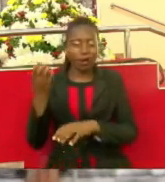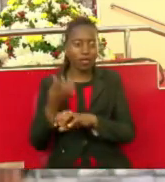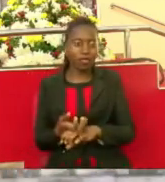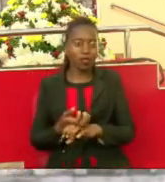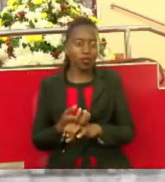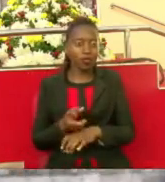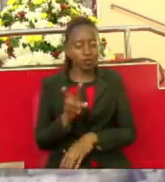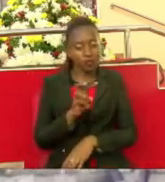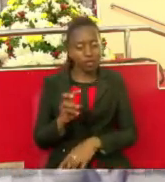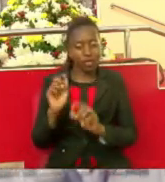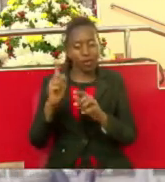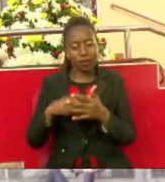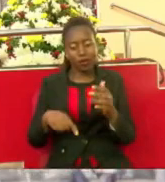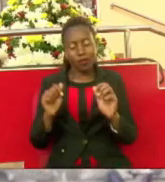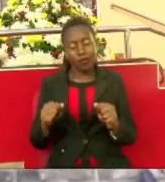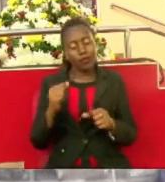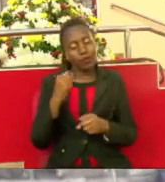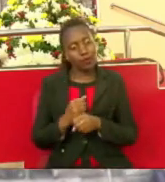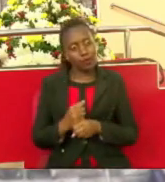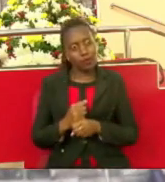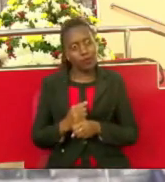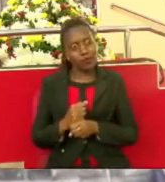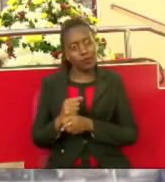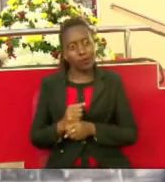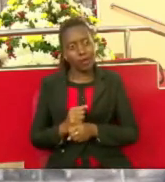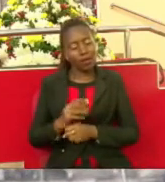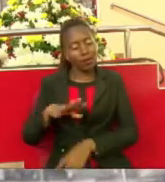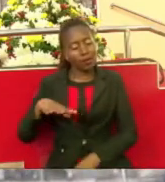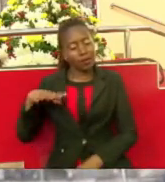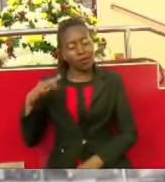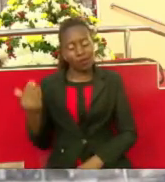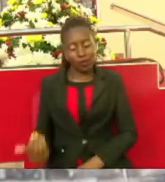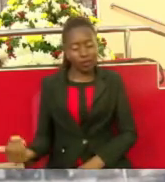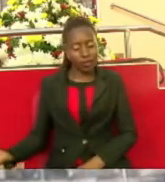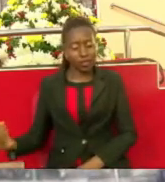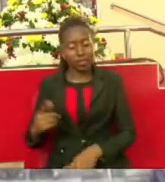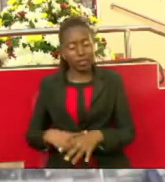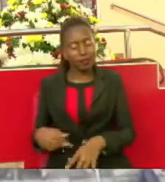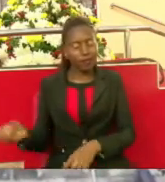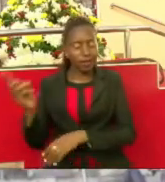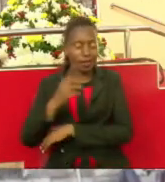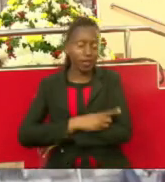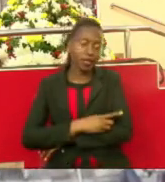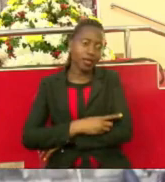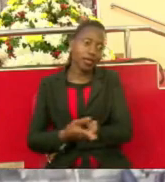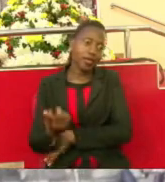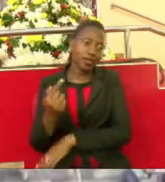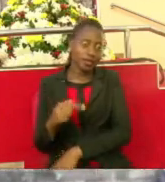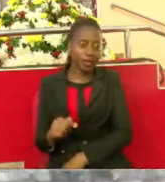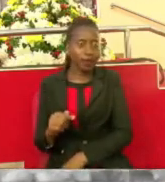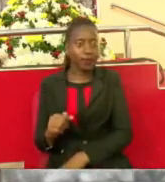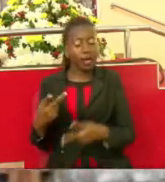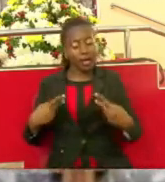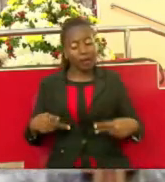And you'll be proud of those children when those days they come. And people have to come to your